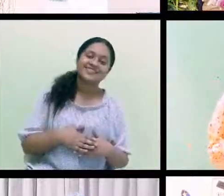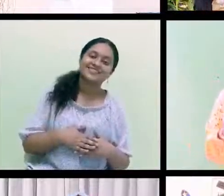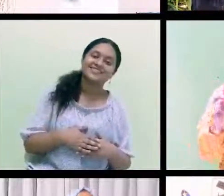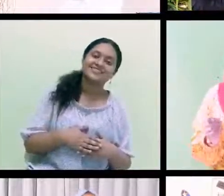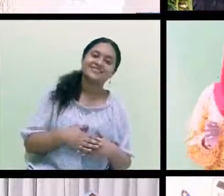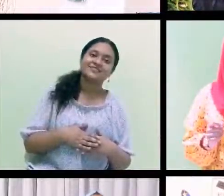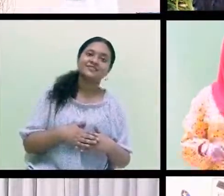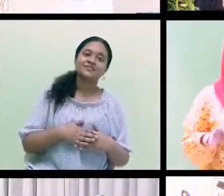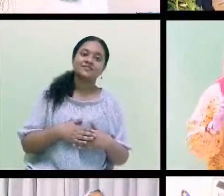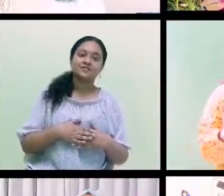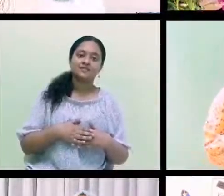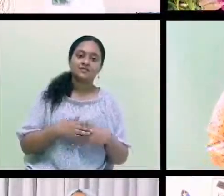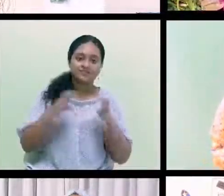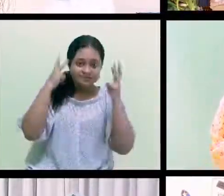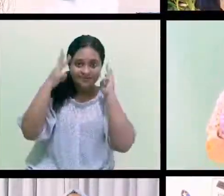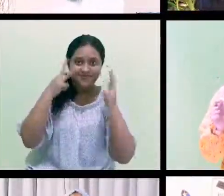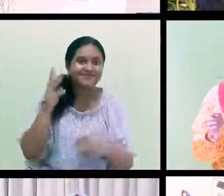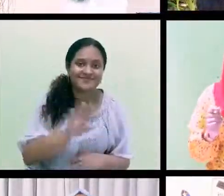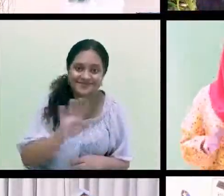be happy.